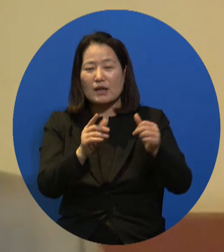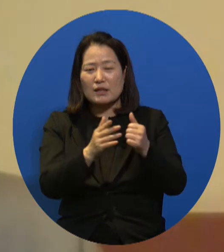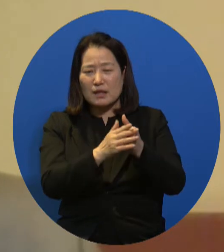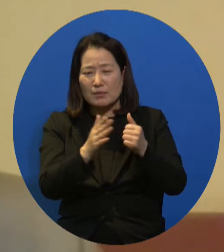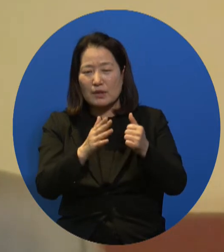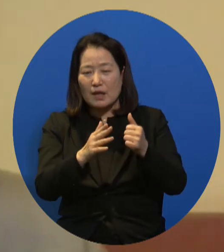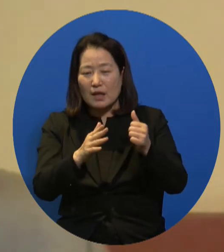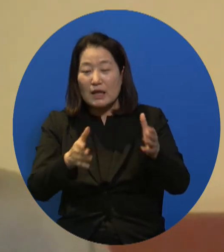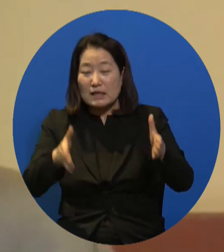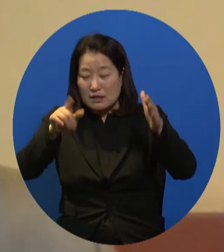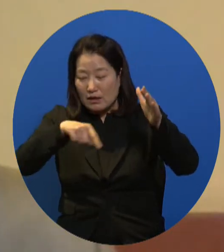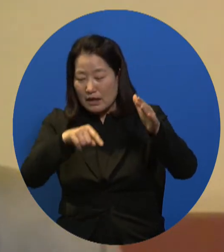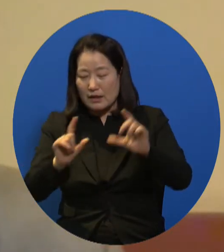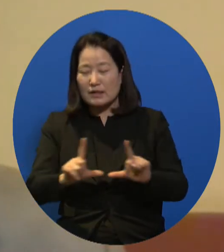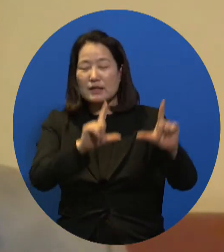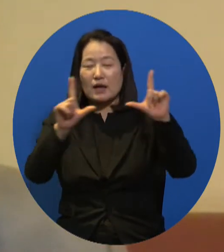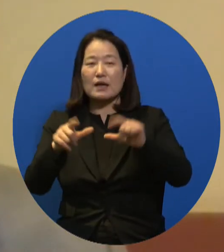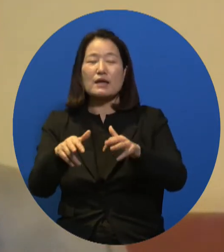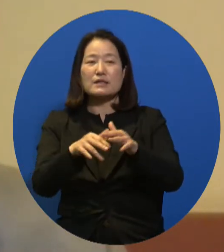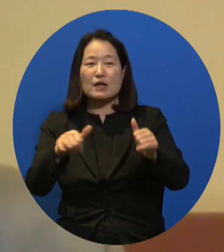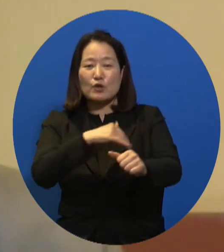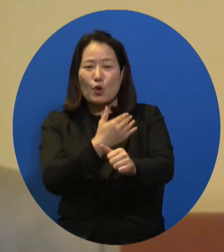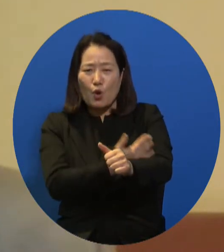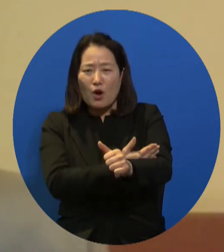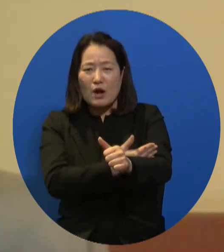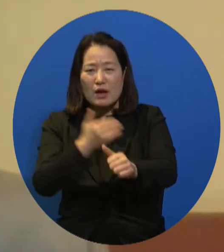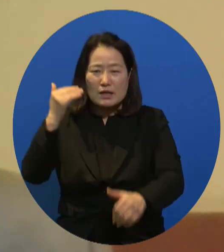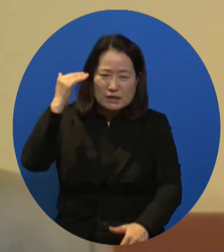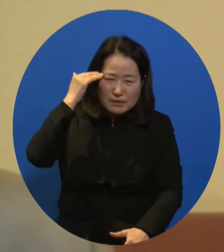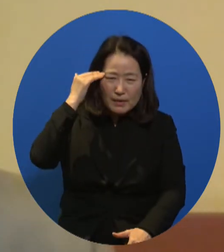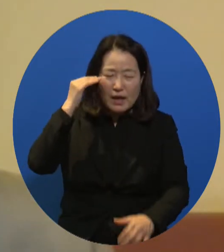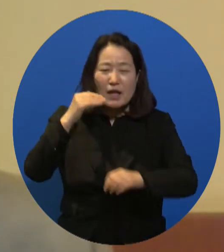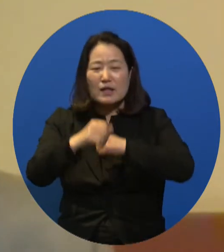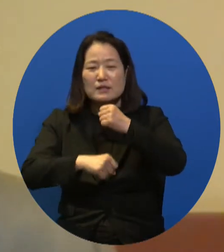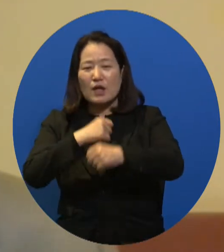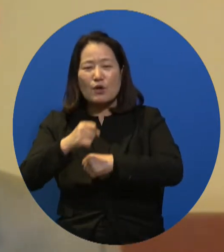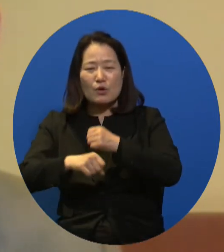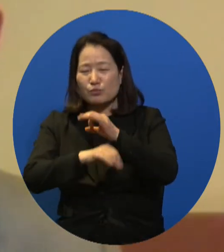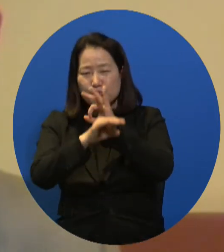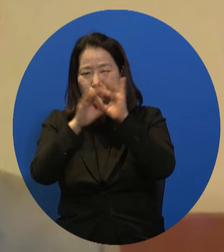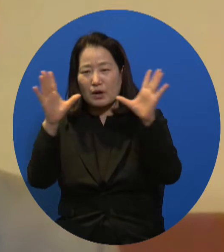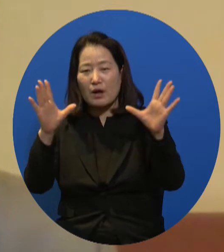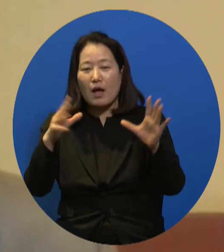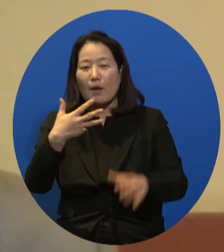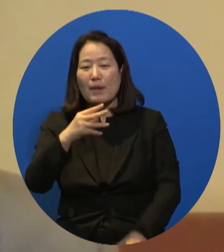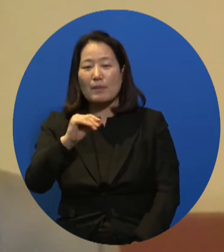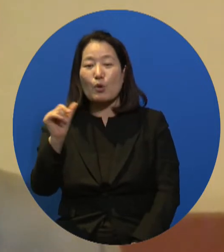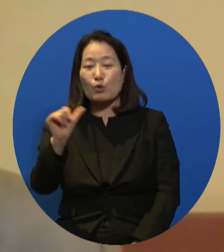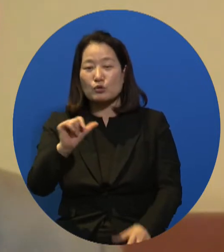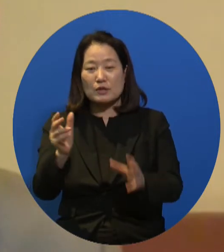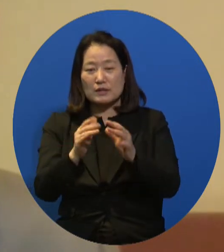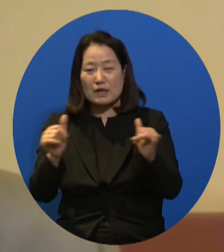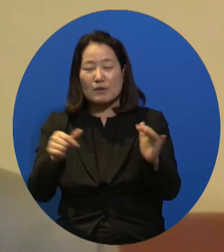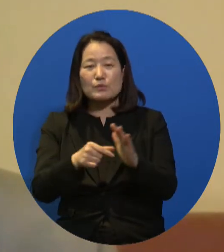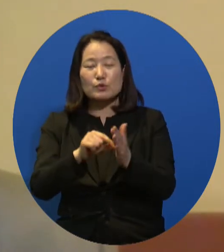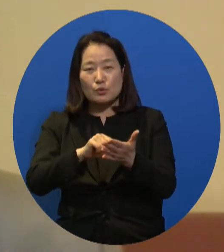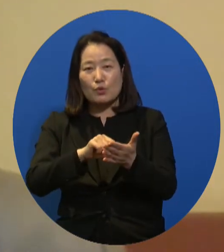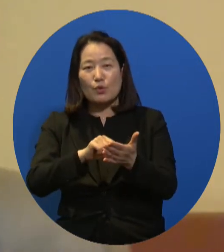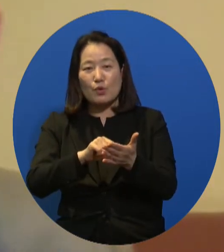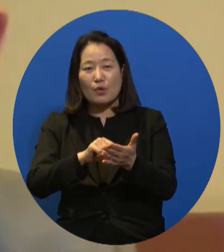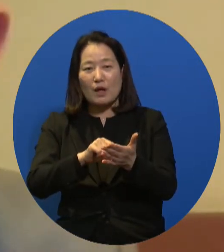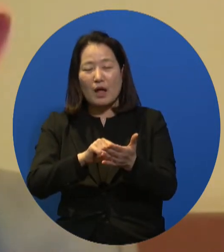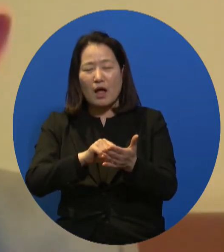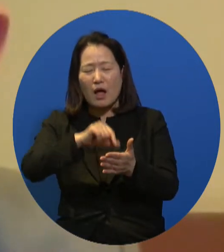can say that over 85,000 people with disabilities remain condemned to living the rest of their lives